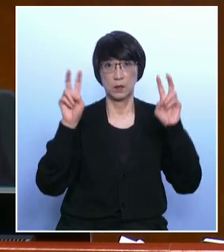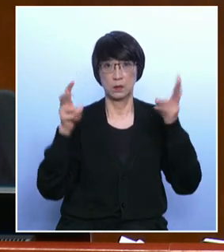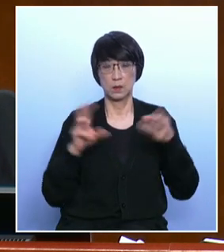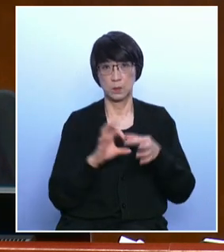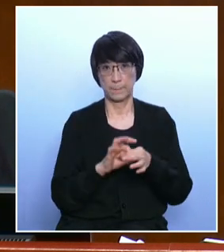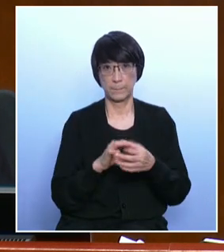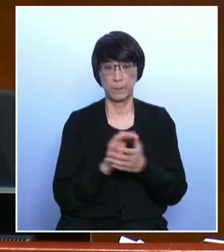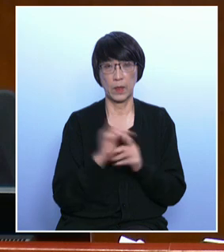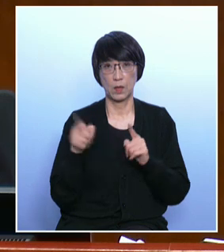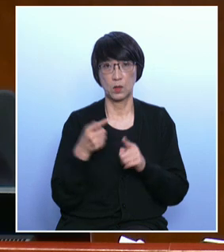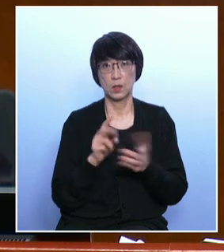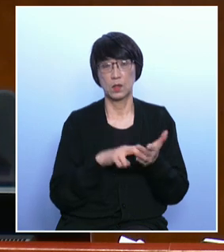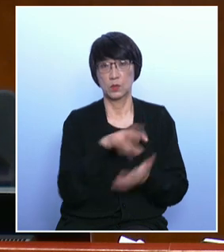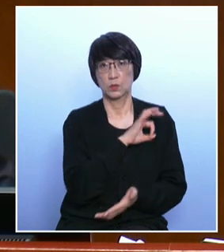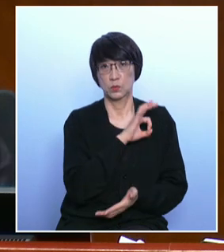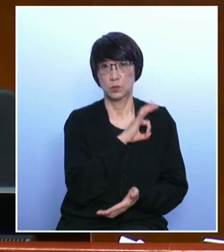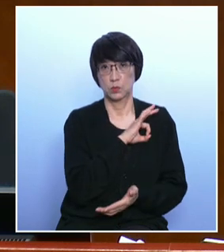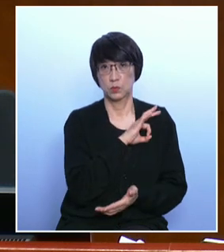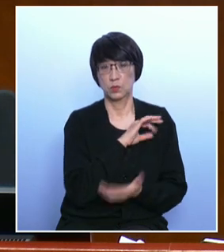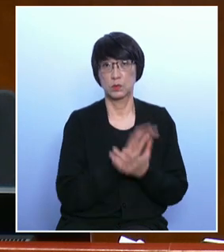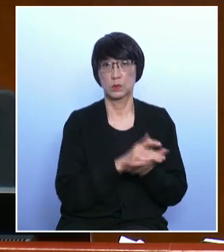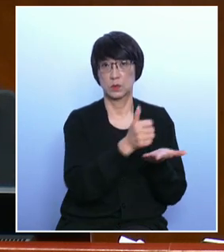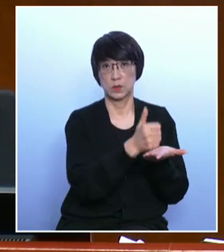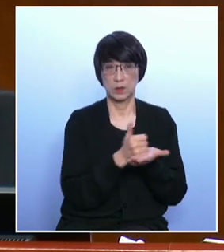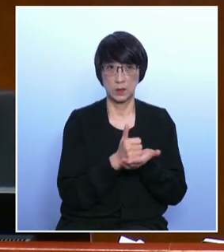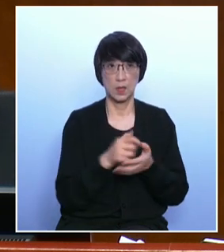to join us. Other members